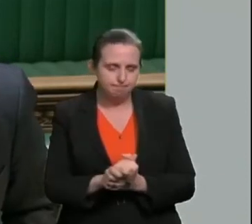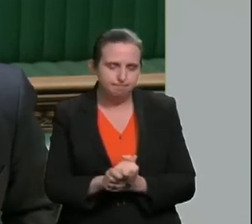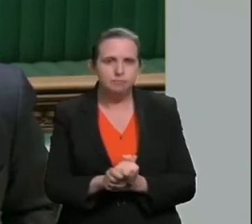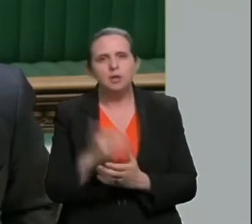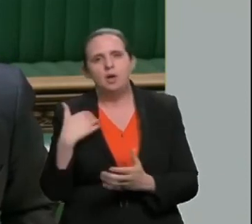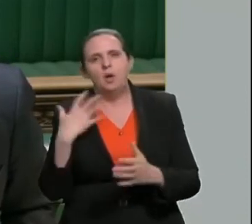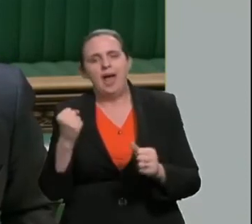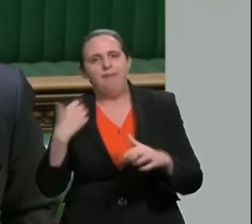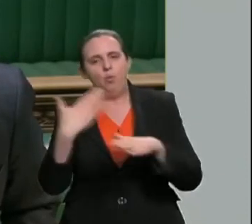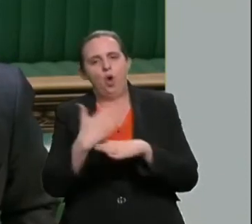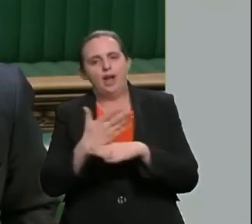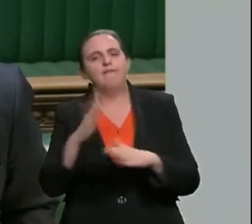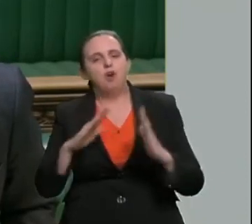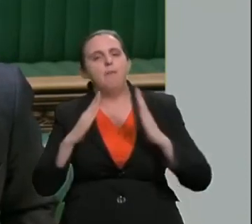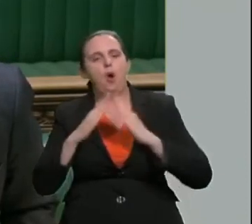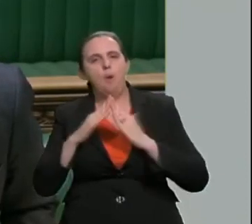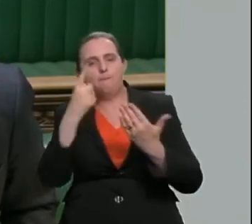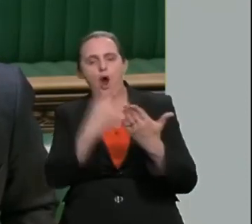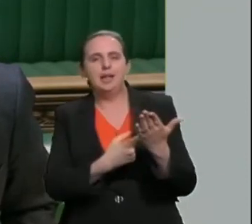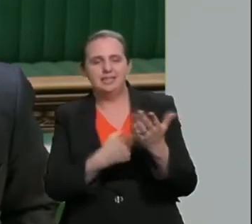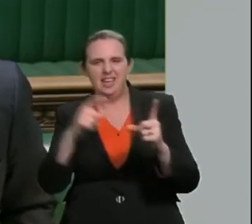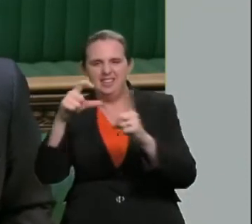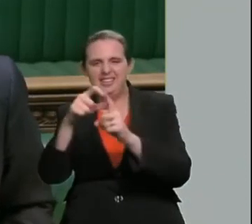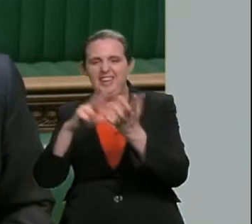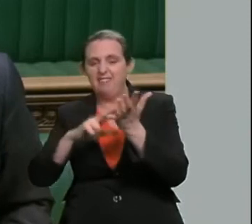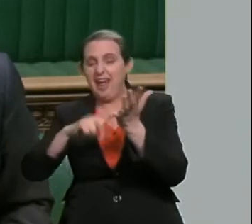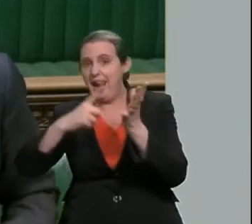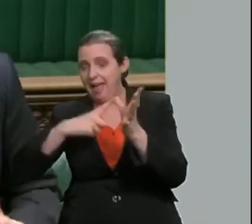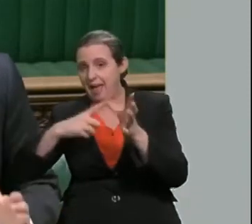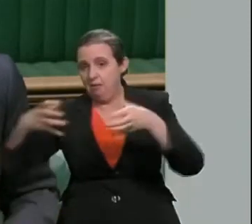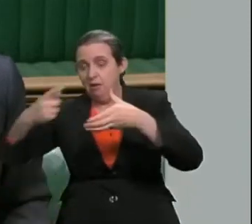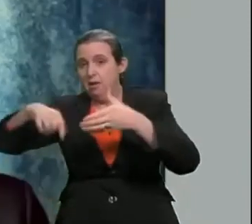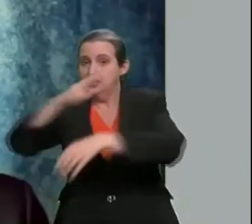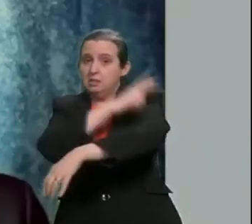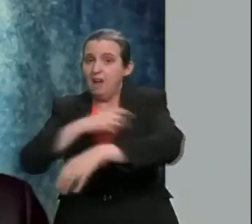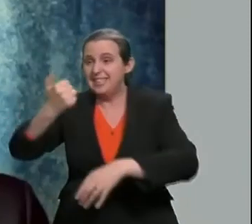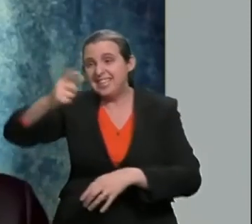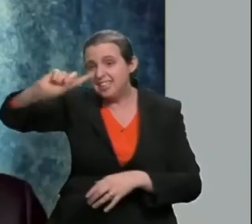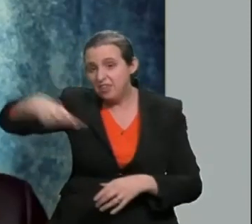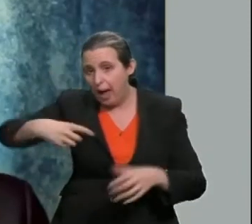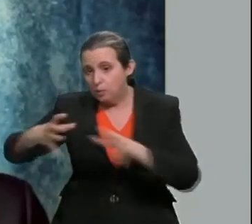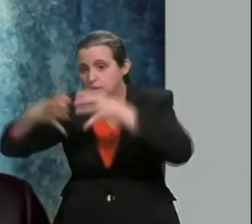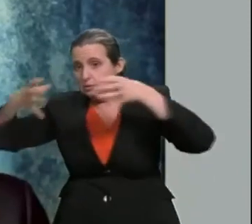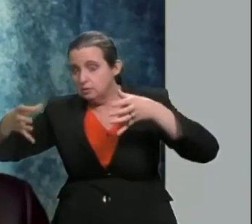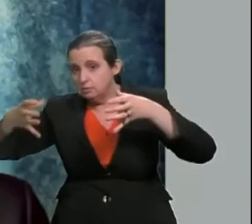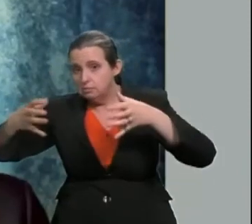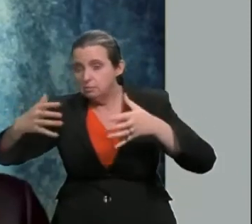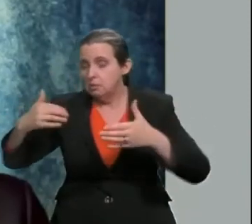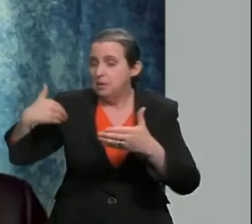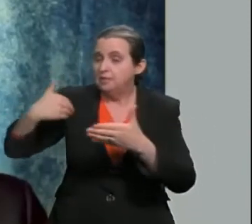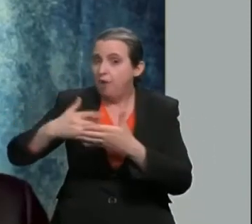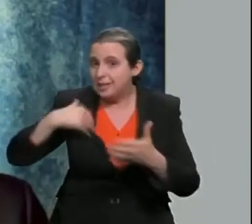the DVLA has been pursuing of a workforce of 6,000. There are currently thankfully, 9 cases, to the best of my